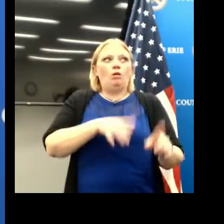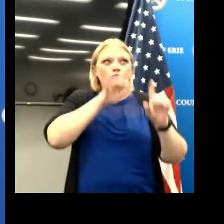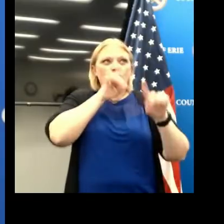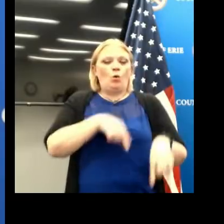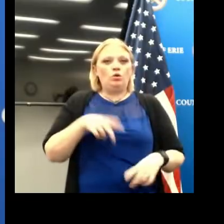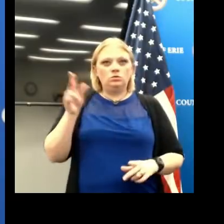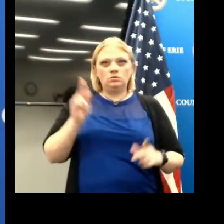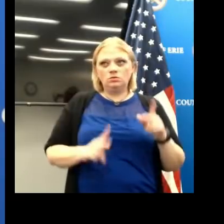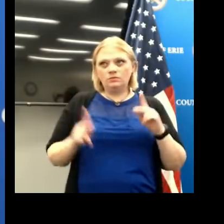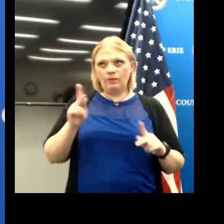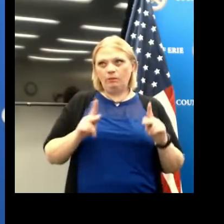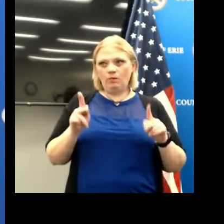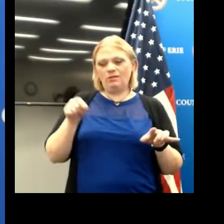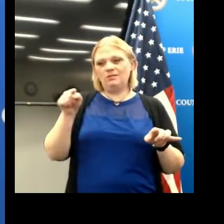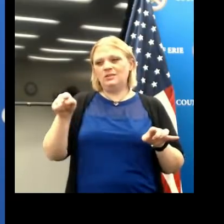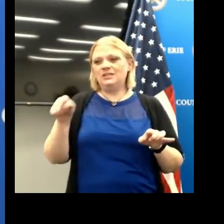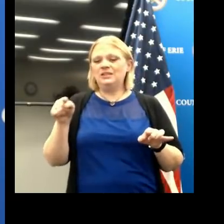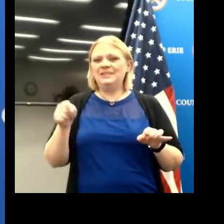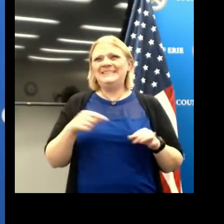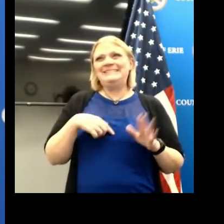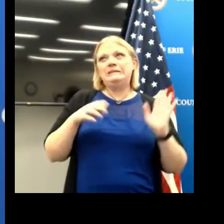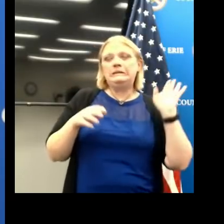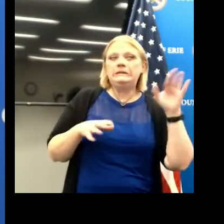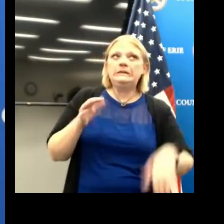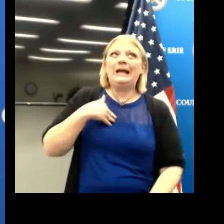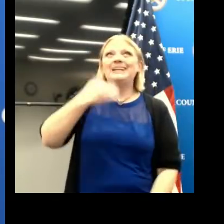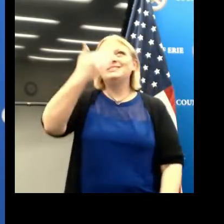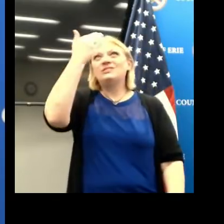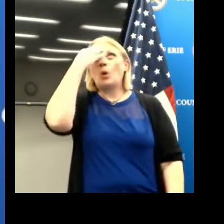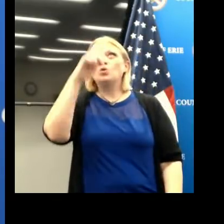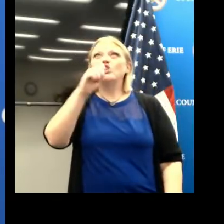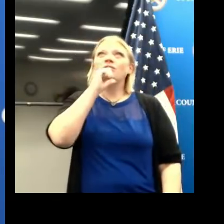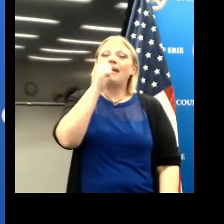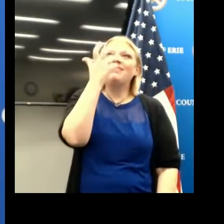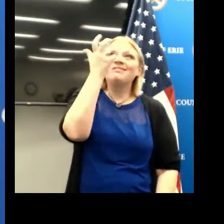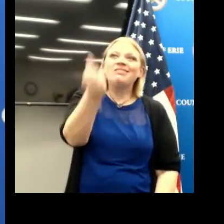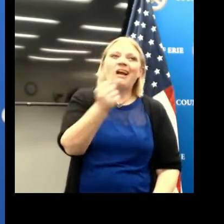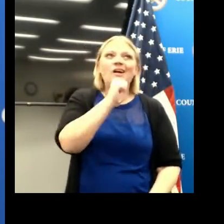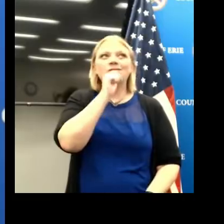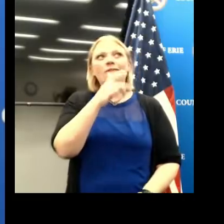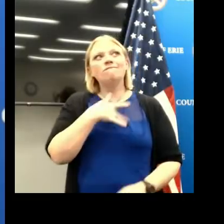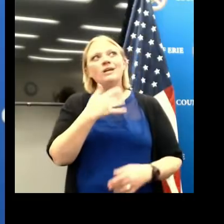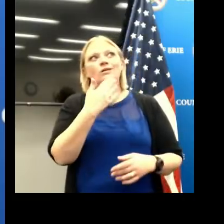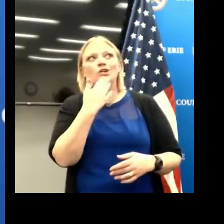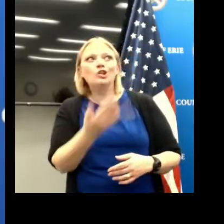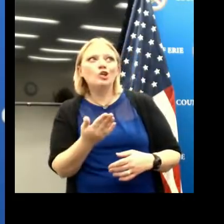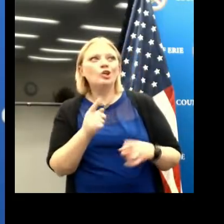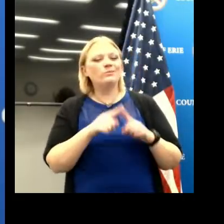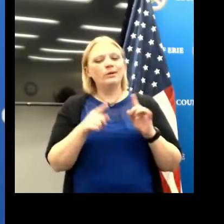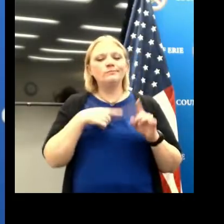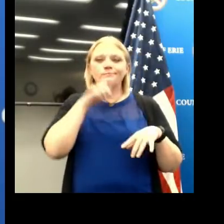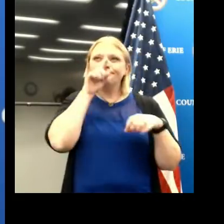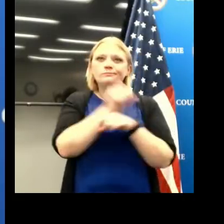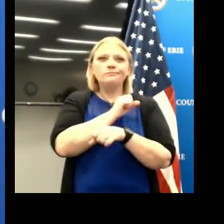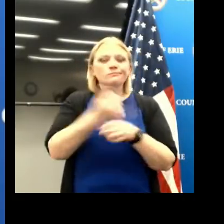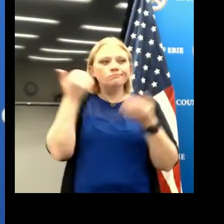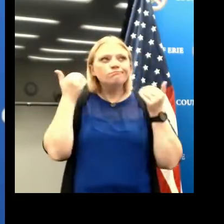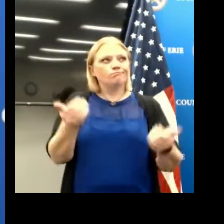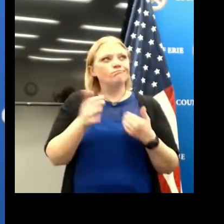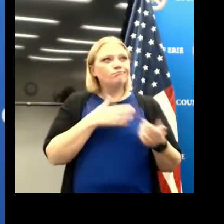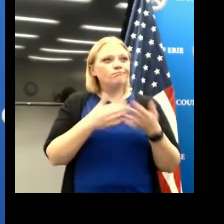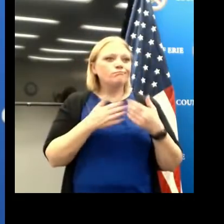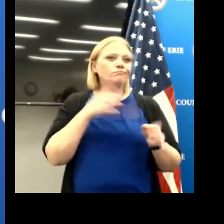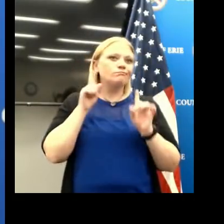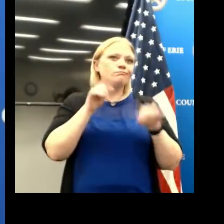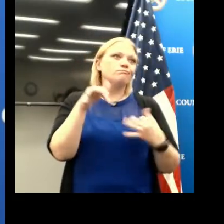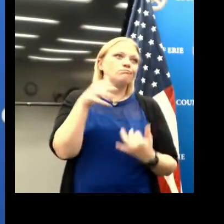who, I know I shouldn't have left my house, I wasn't feeling great, but I went out. And I hung out with my buddies watching the